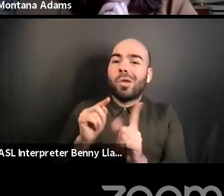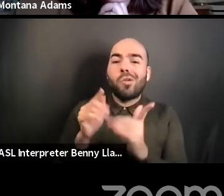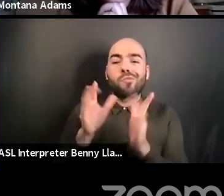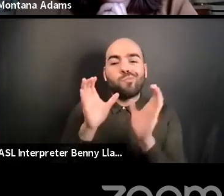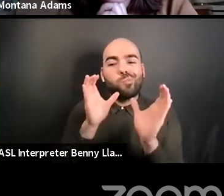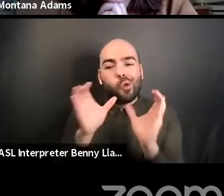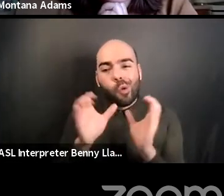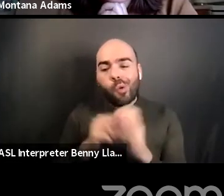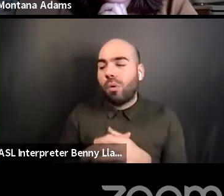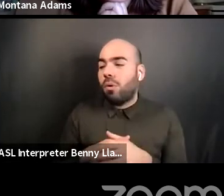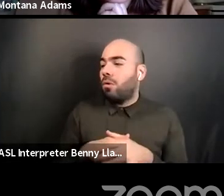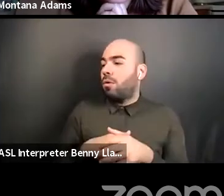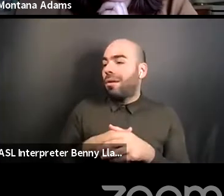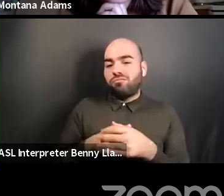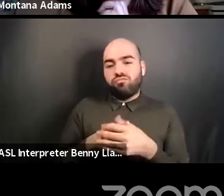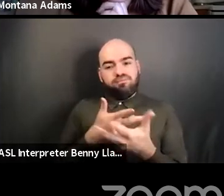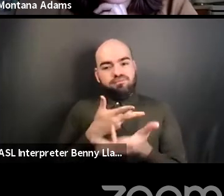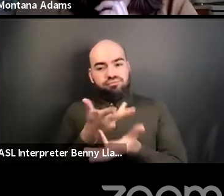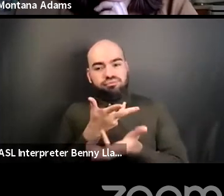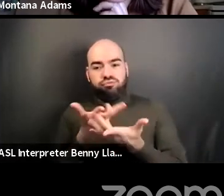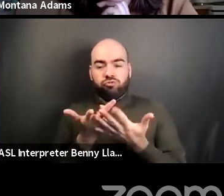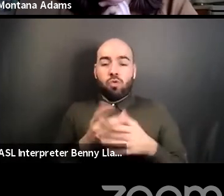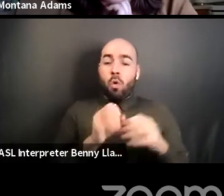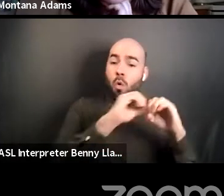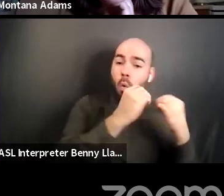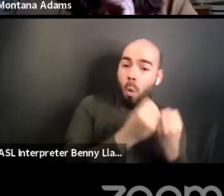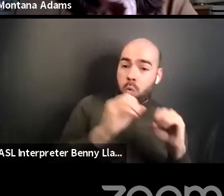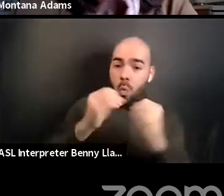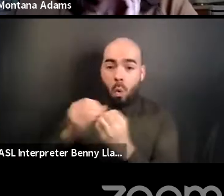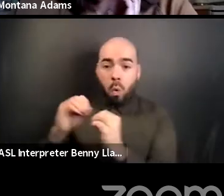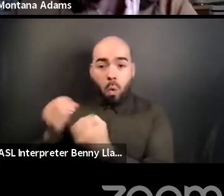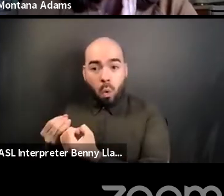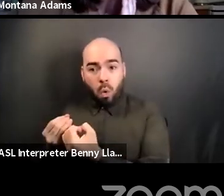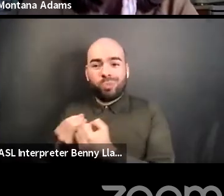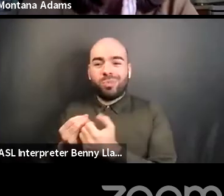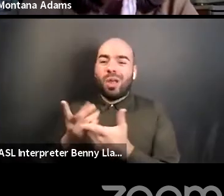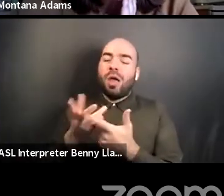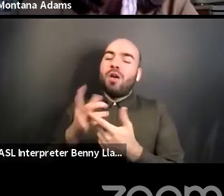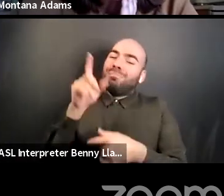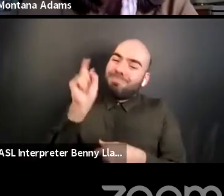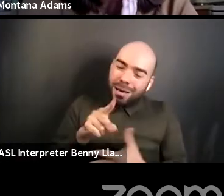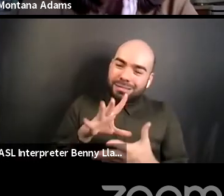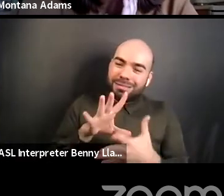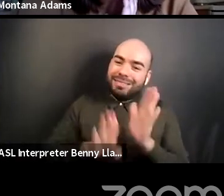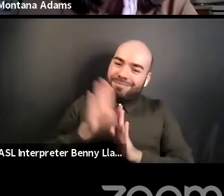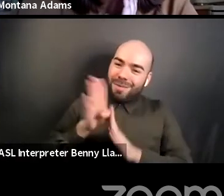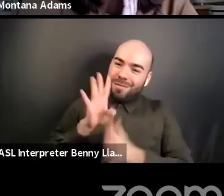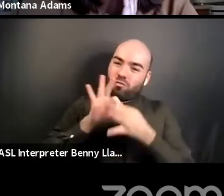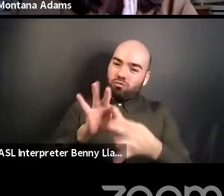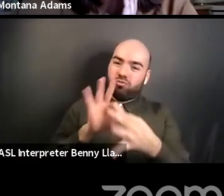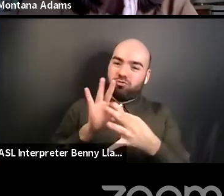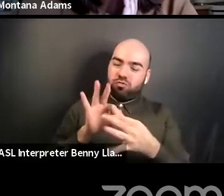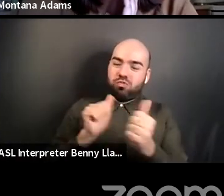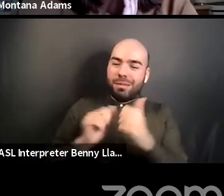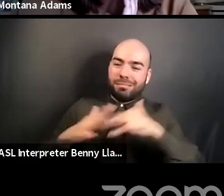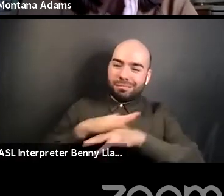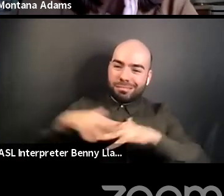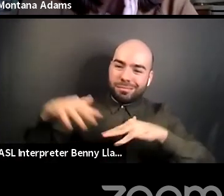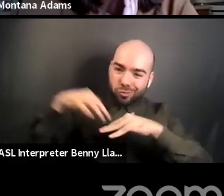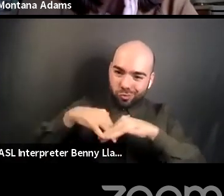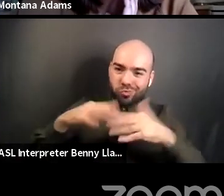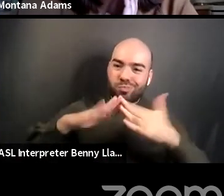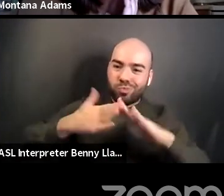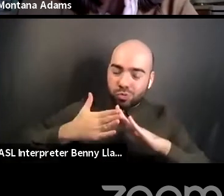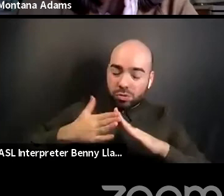and the relationships that organizations need to develop with Indigenous communities and with Indigenous